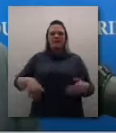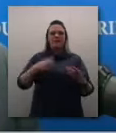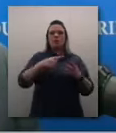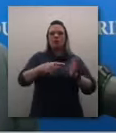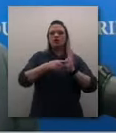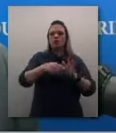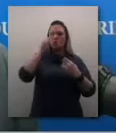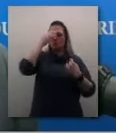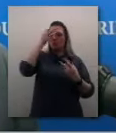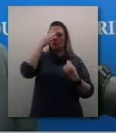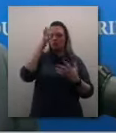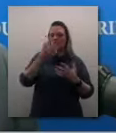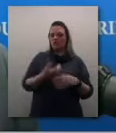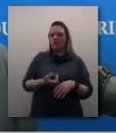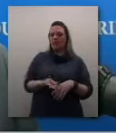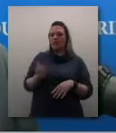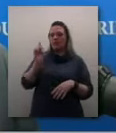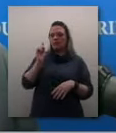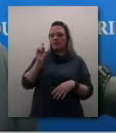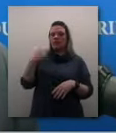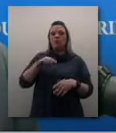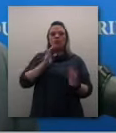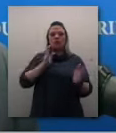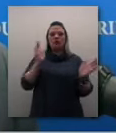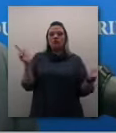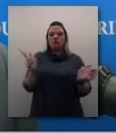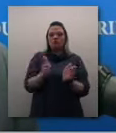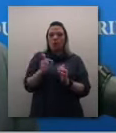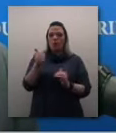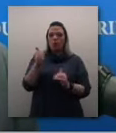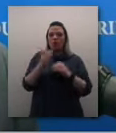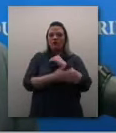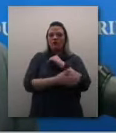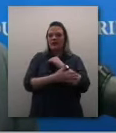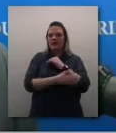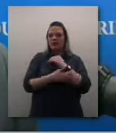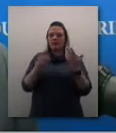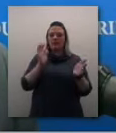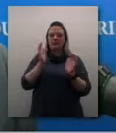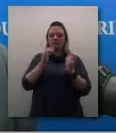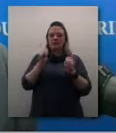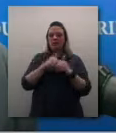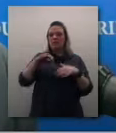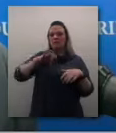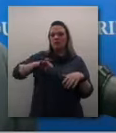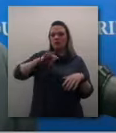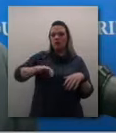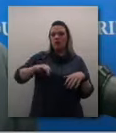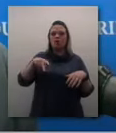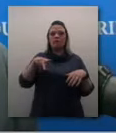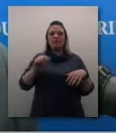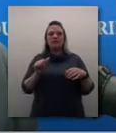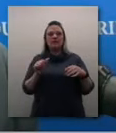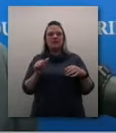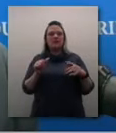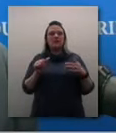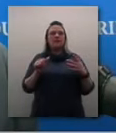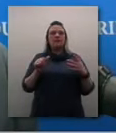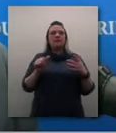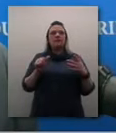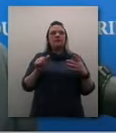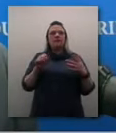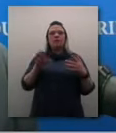a smaller community as a county compared to Allegheny County, Pennsylvania, where Pittsburgh is, and Cuyahoga